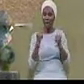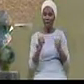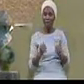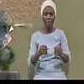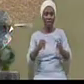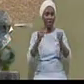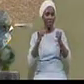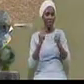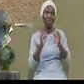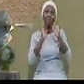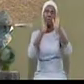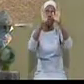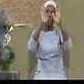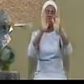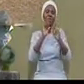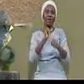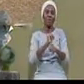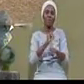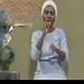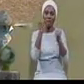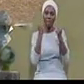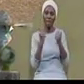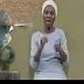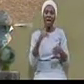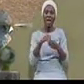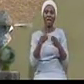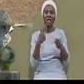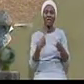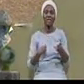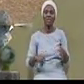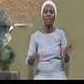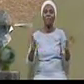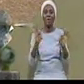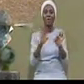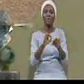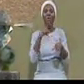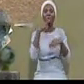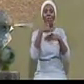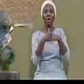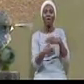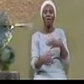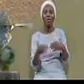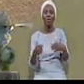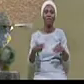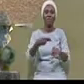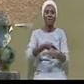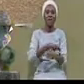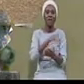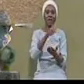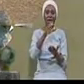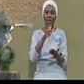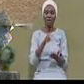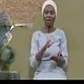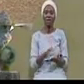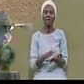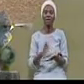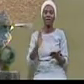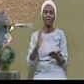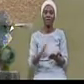power, wonder-working power in the precious blood of the Lamb, of the Lamb.